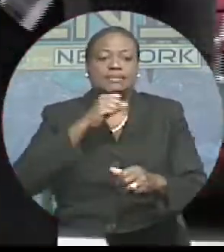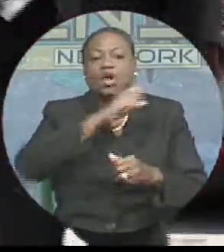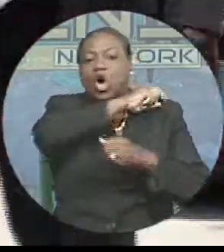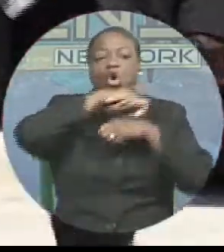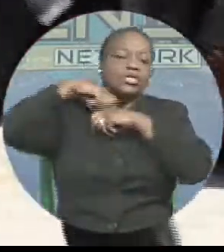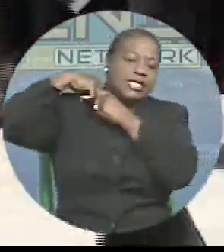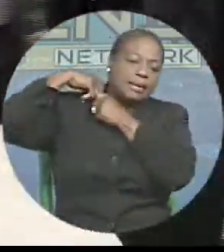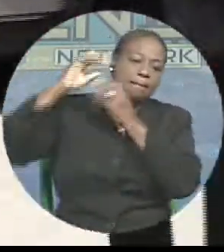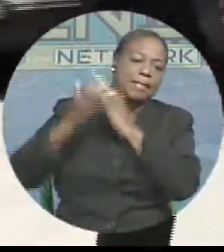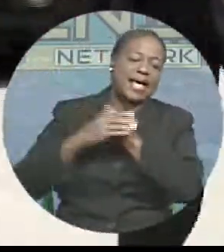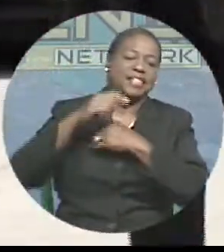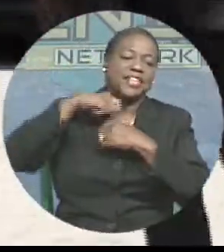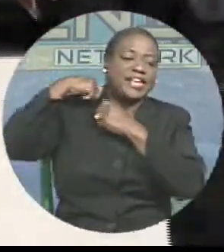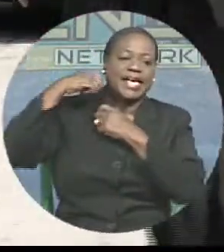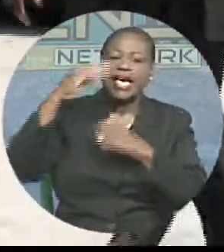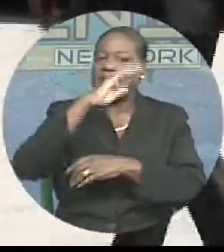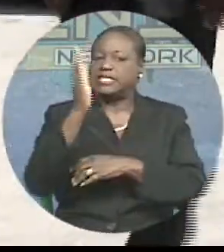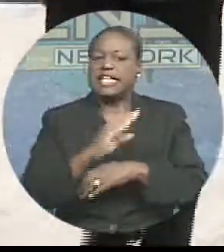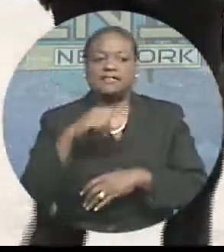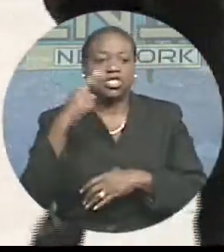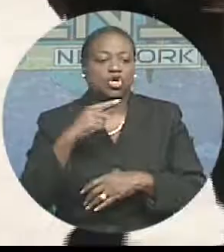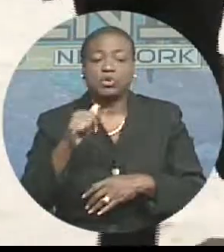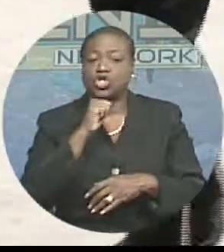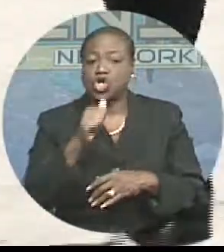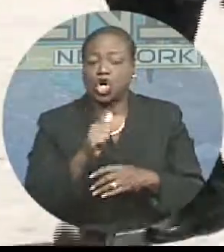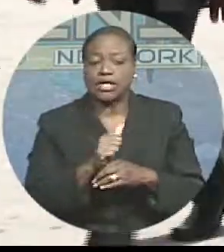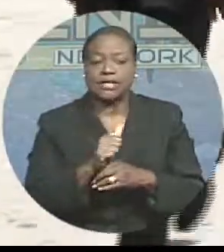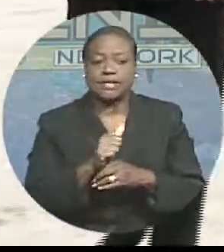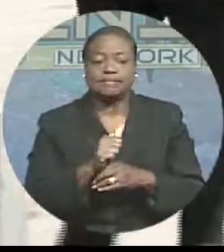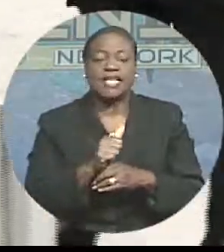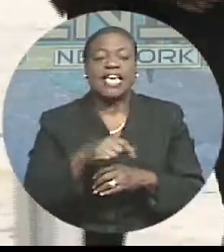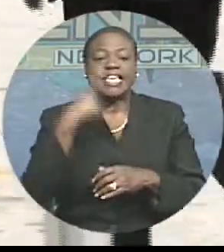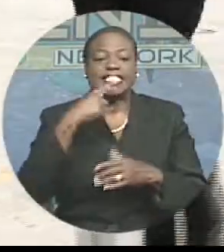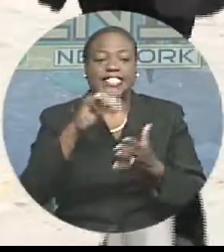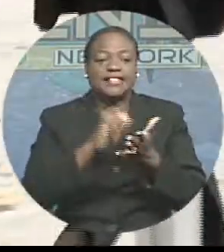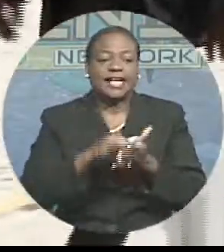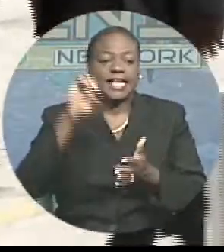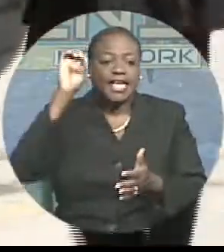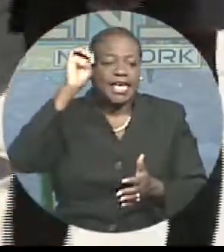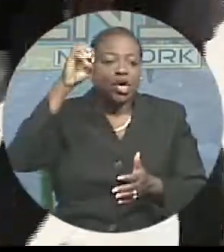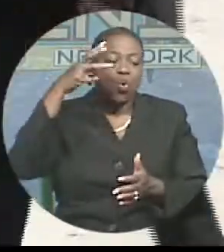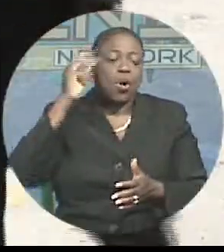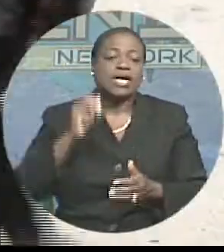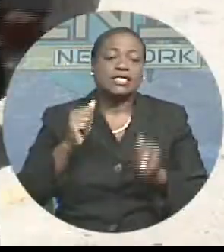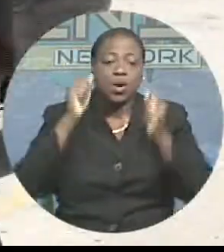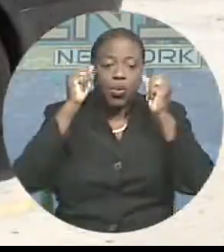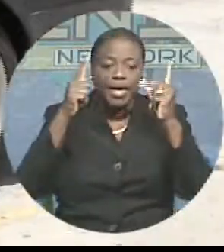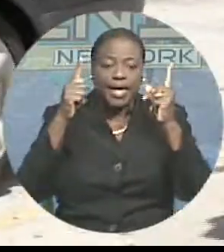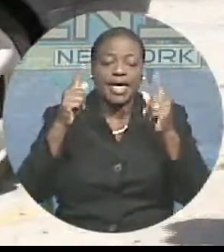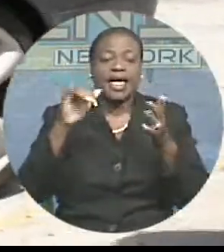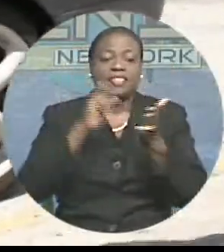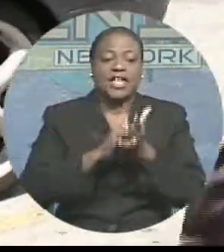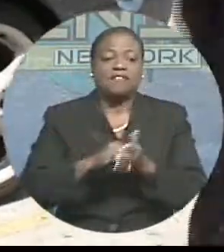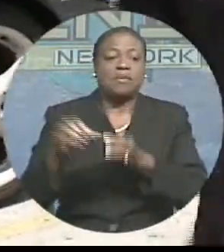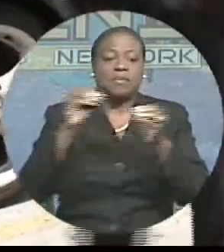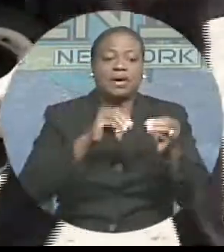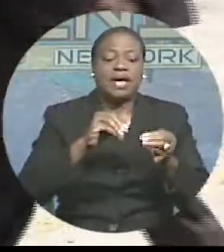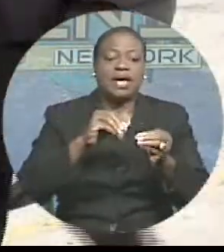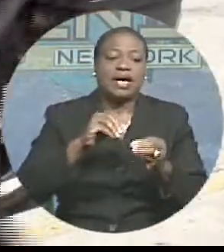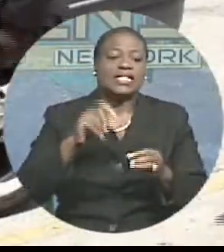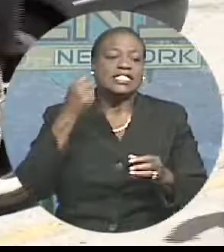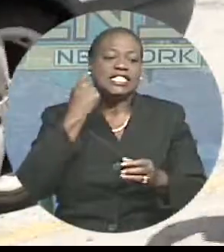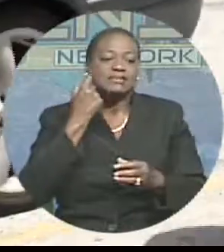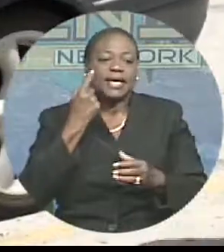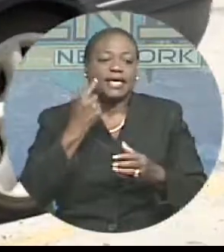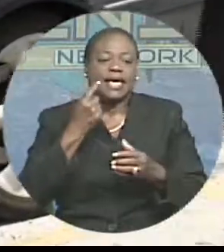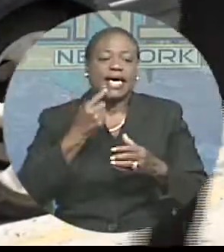neck, Roach said he was never told that it was not. However, he said he was aware that if you put a suspect in a sleeper hold, you should